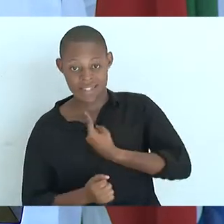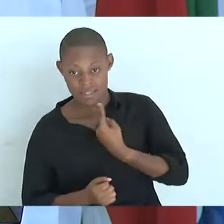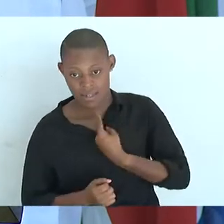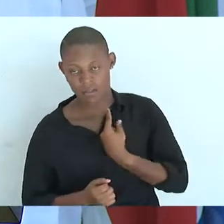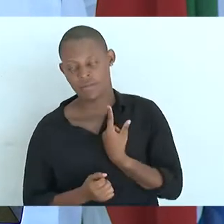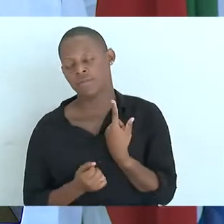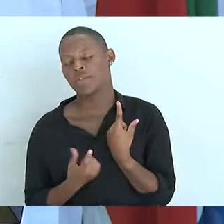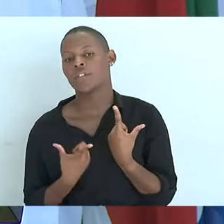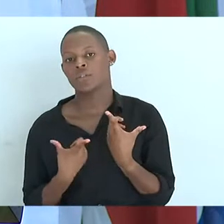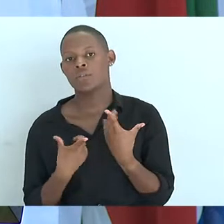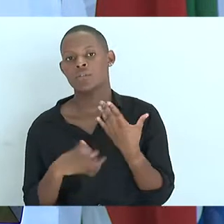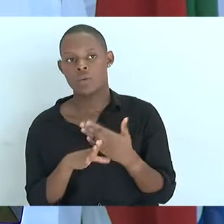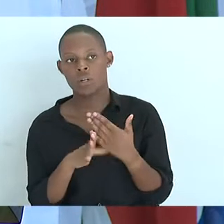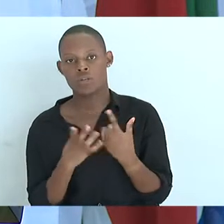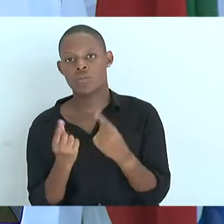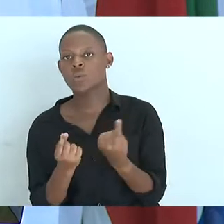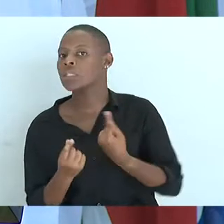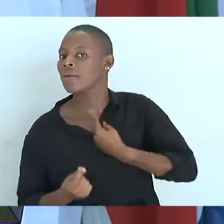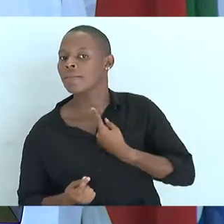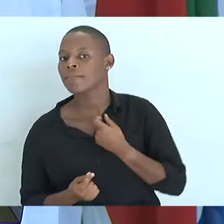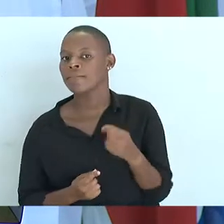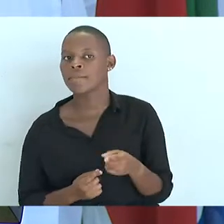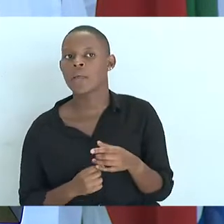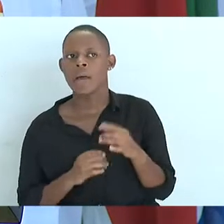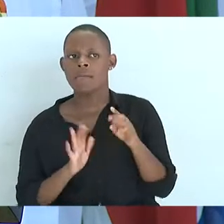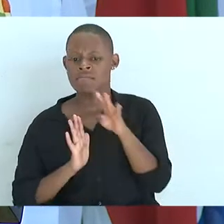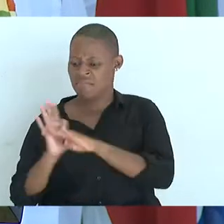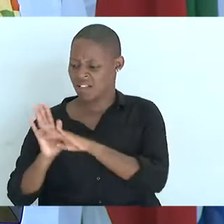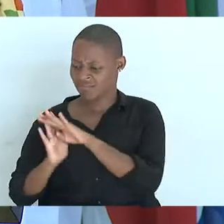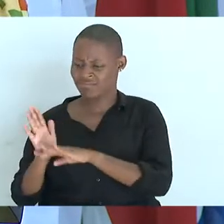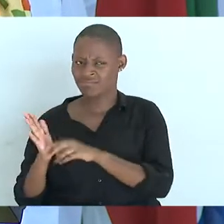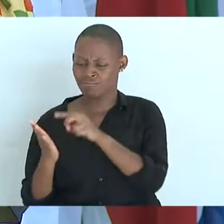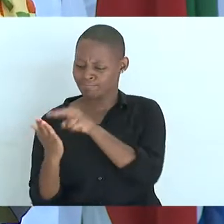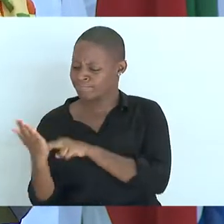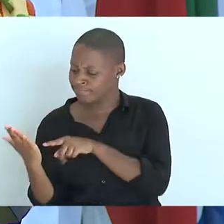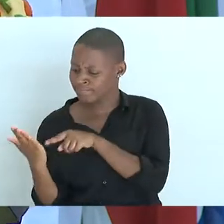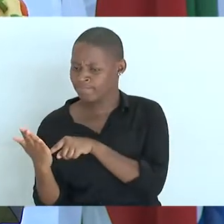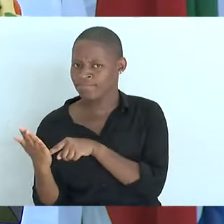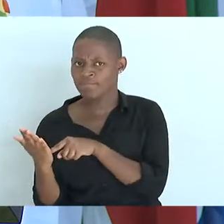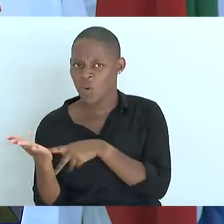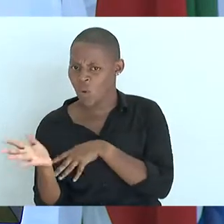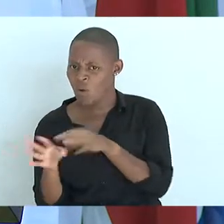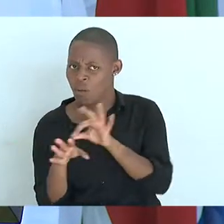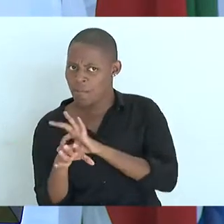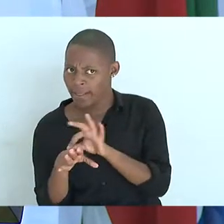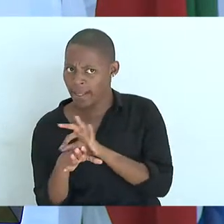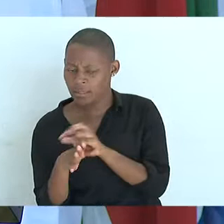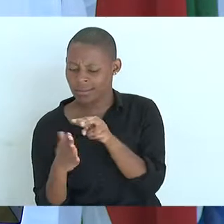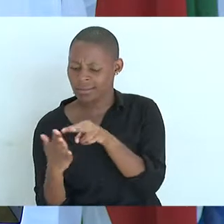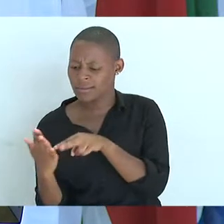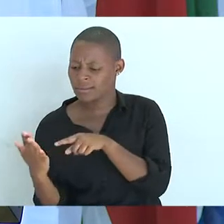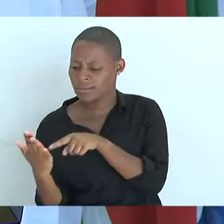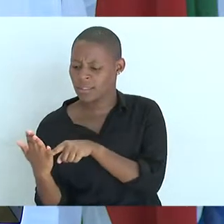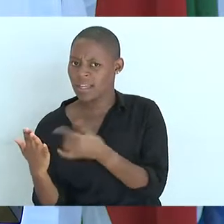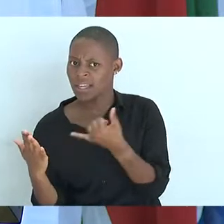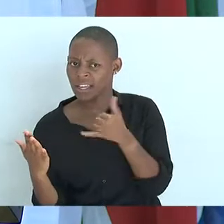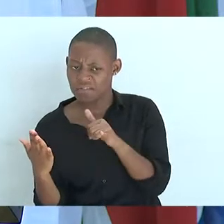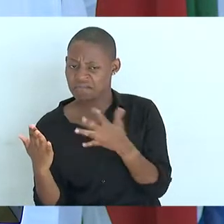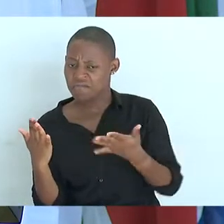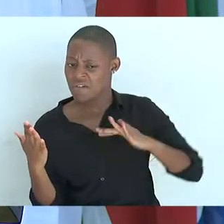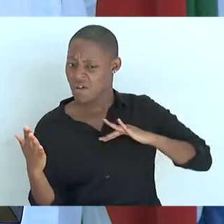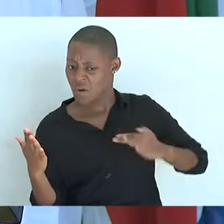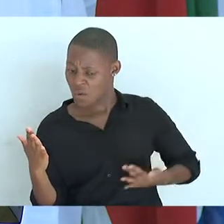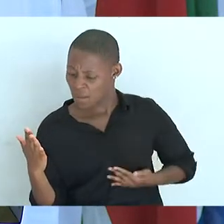spatial planning, we need to consider that if omama beya